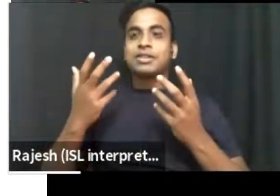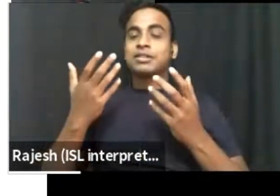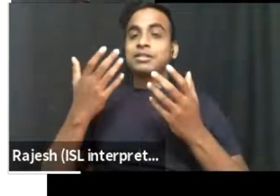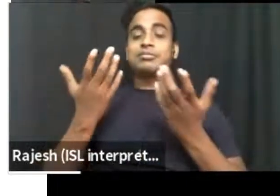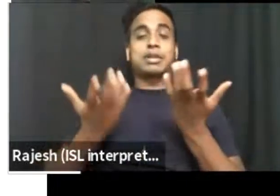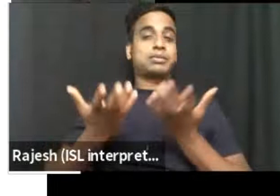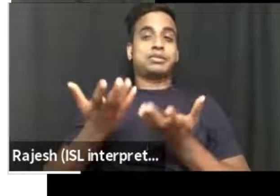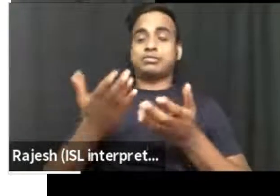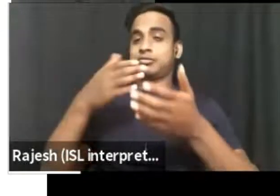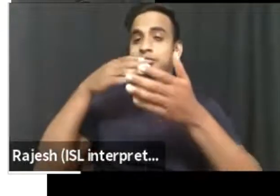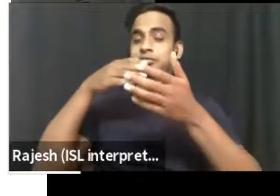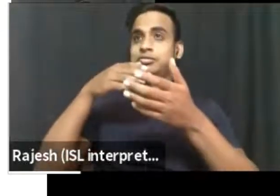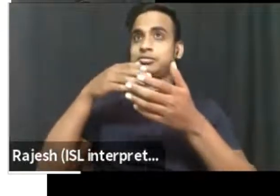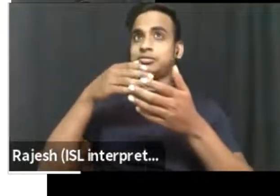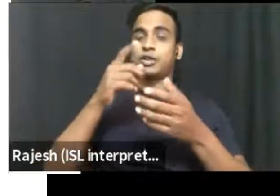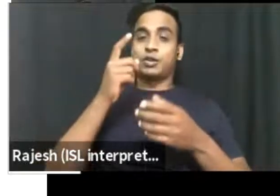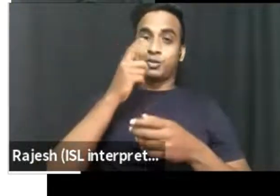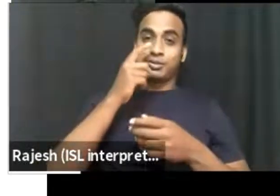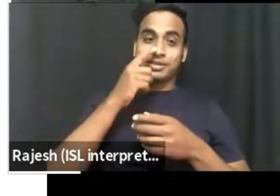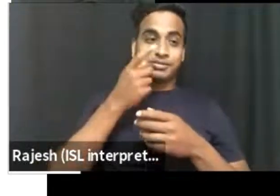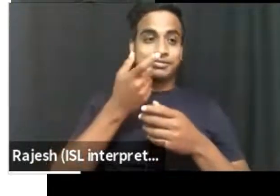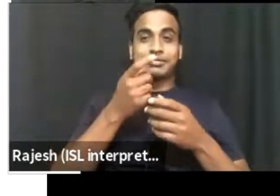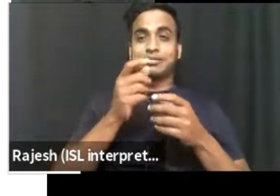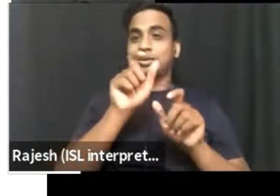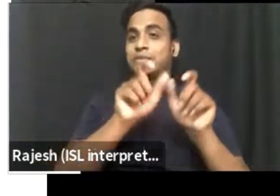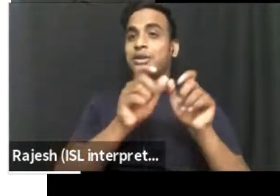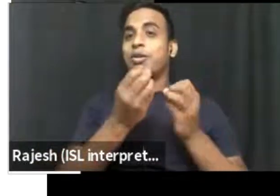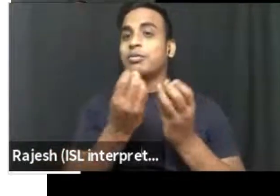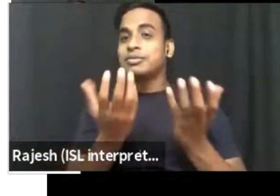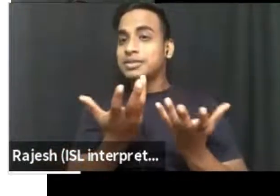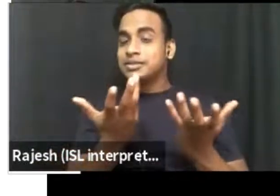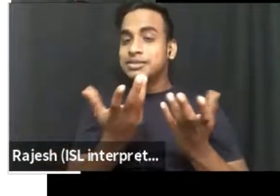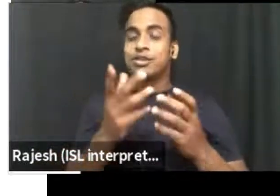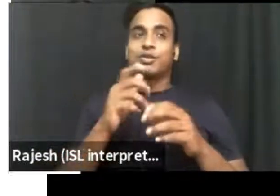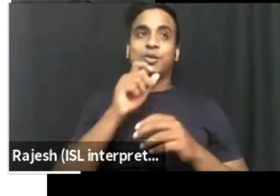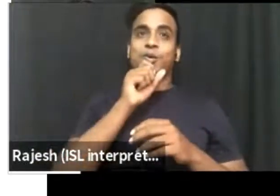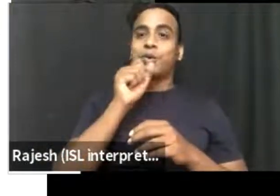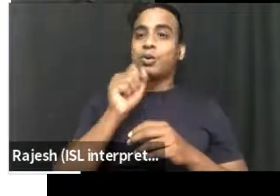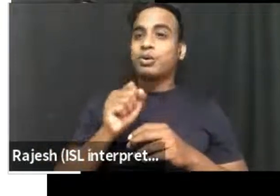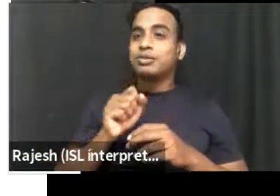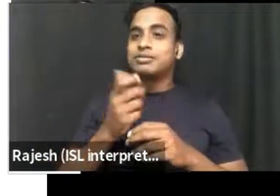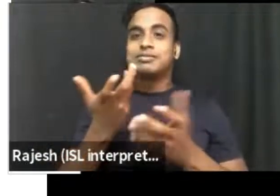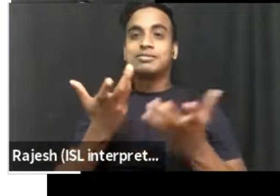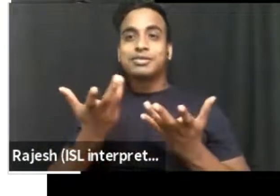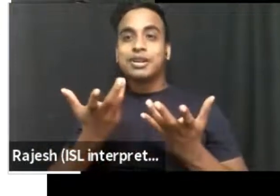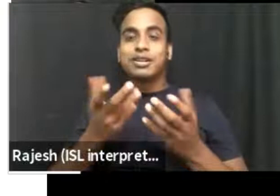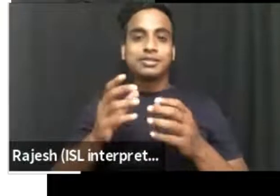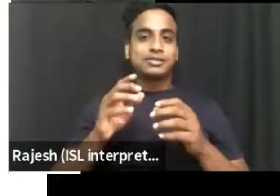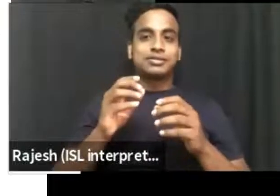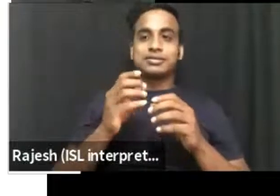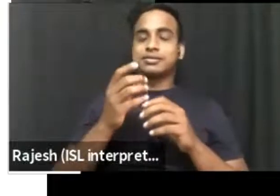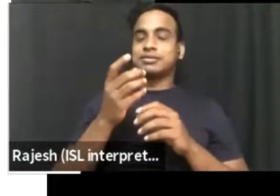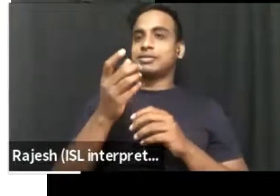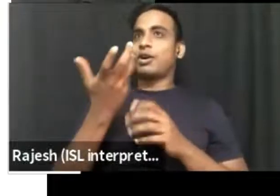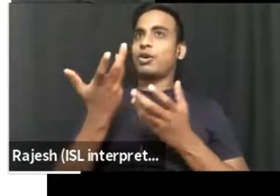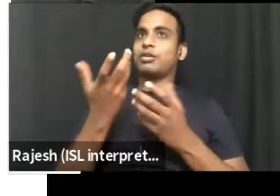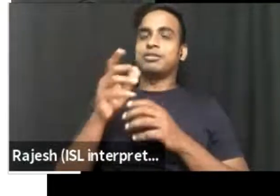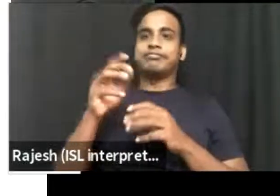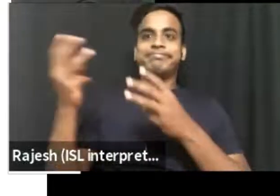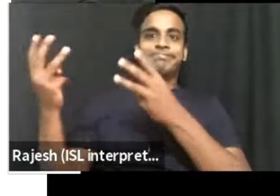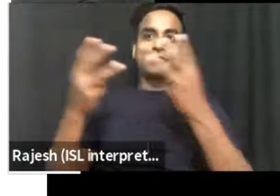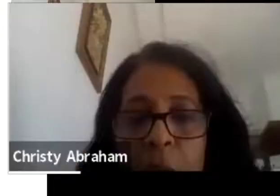whether it is women in general, or elderly people, or people in war-torn